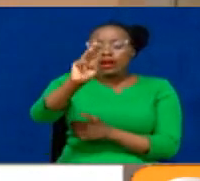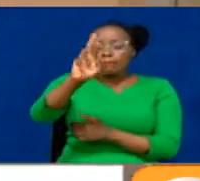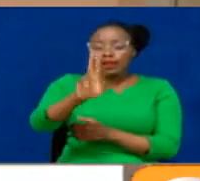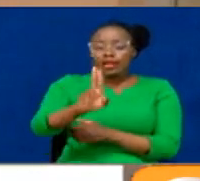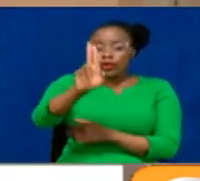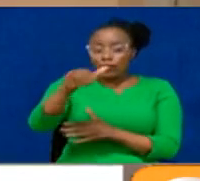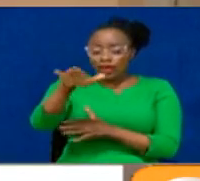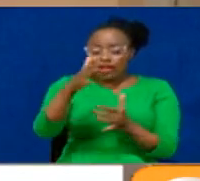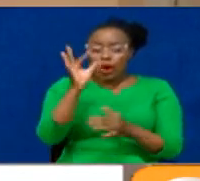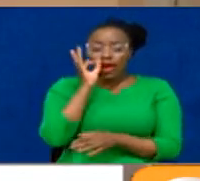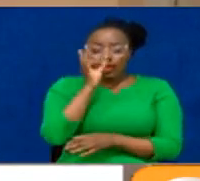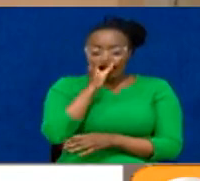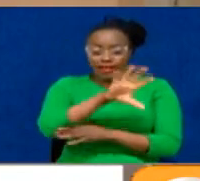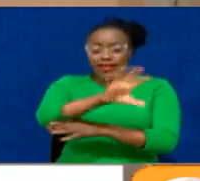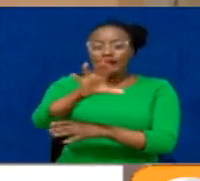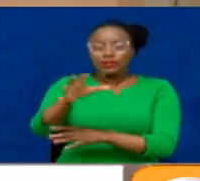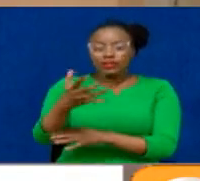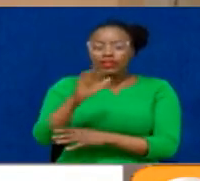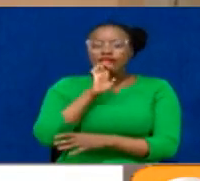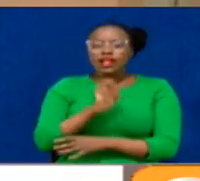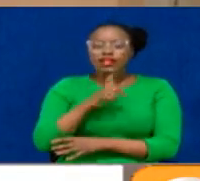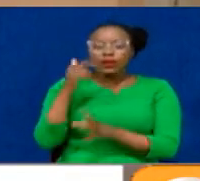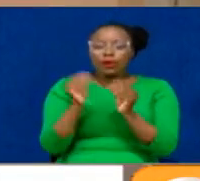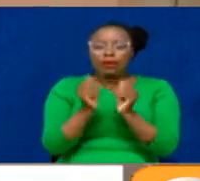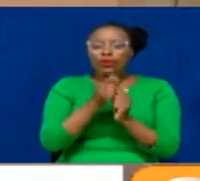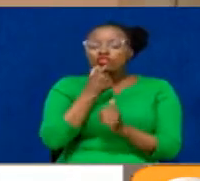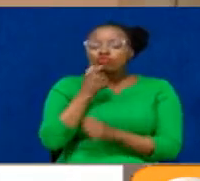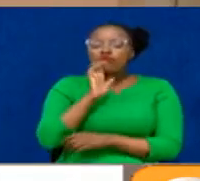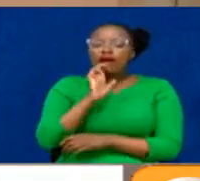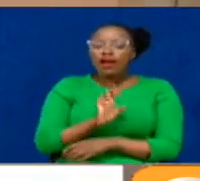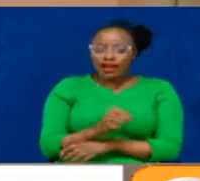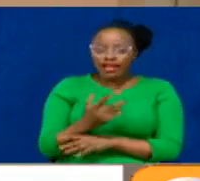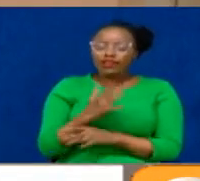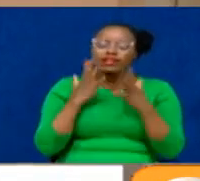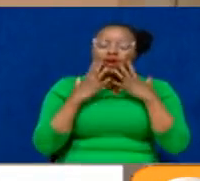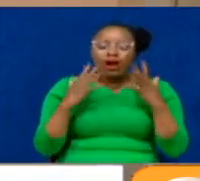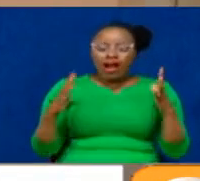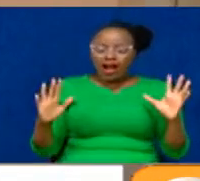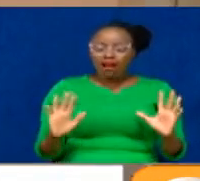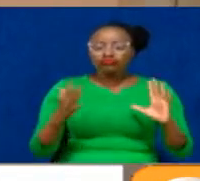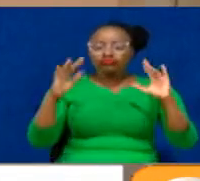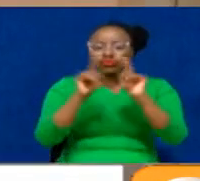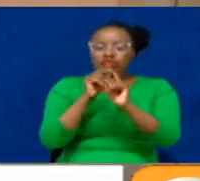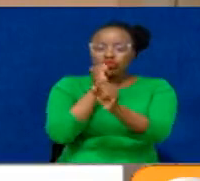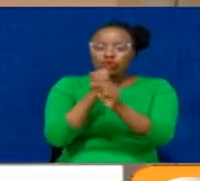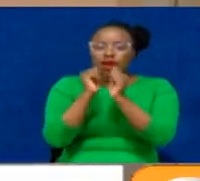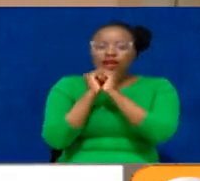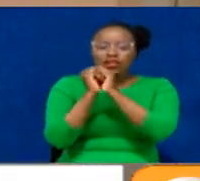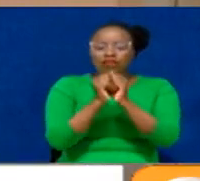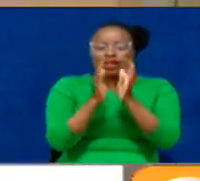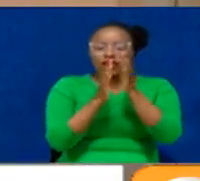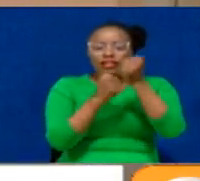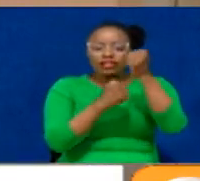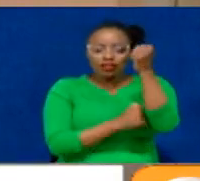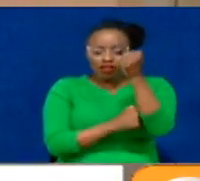Ini grounds in Nyeri County. The elders, who met Luo elders in a colorful ceremony, resolved to work together and